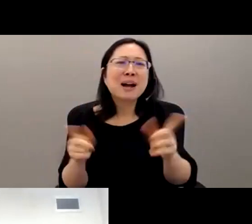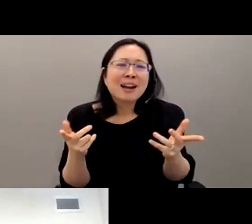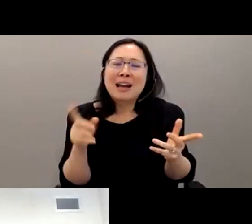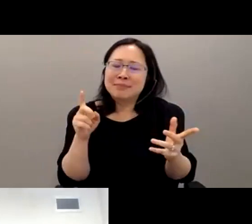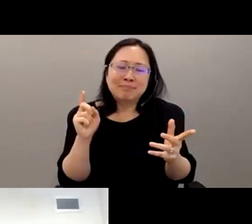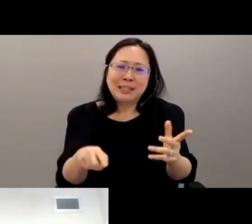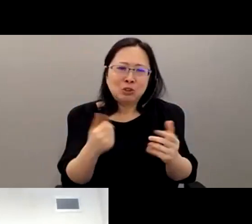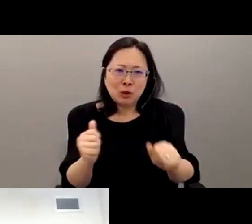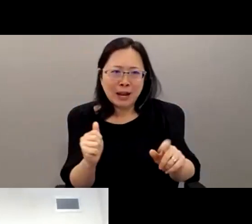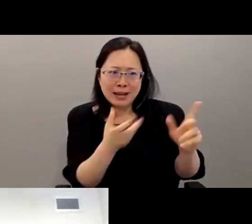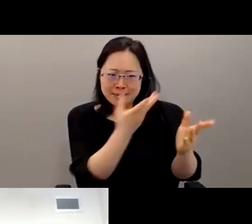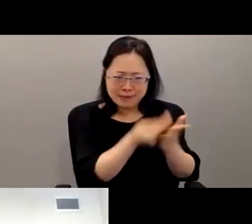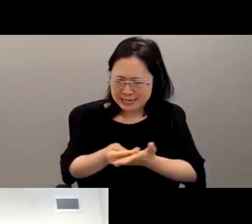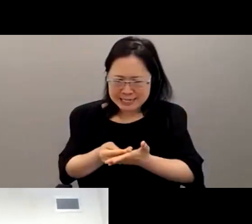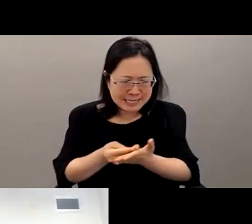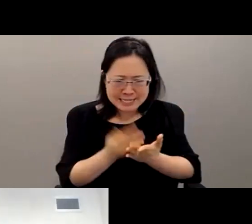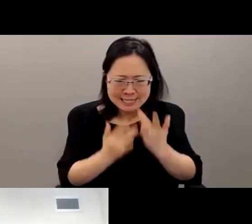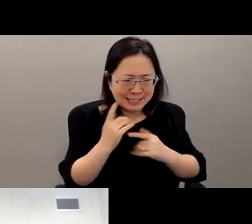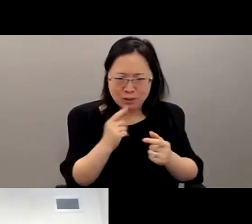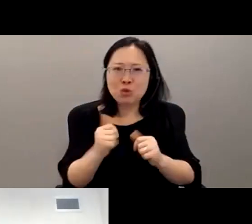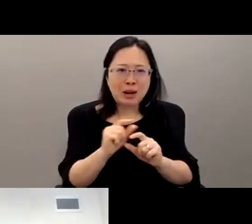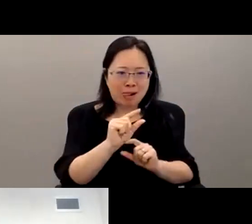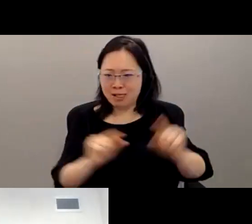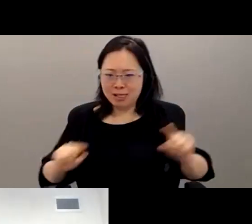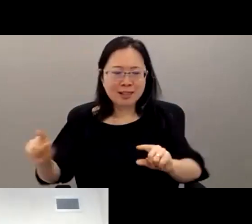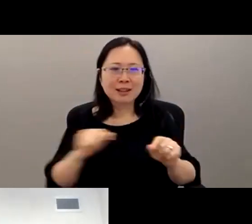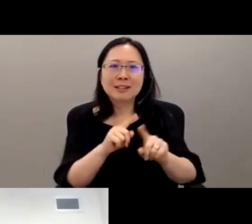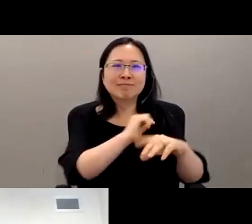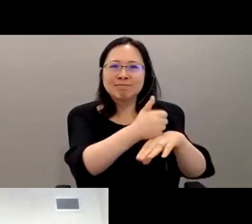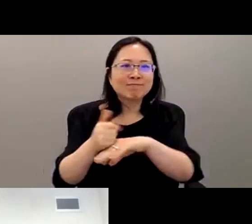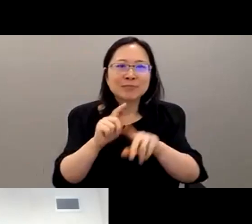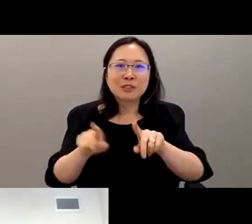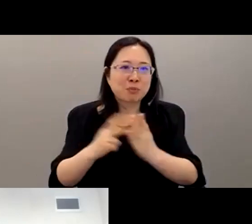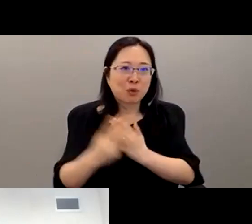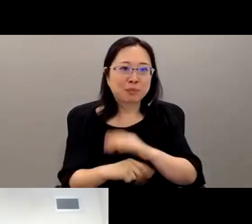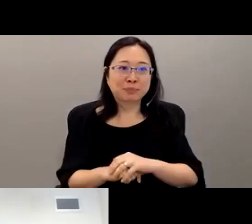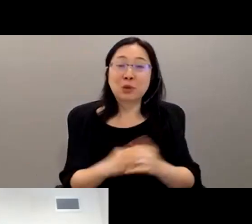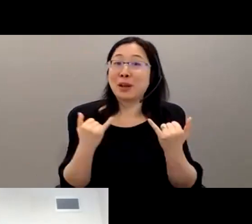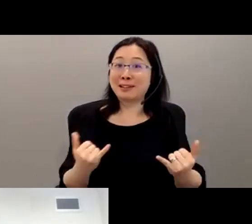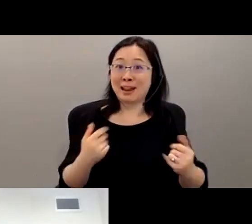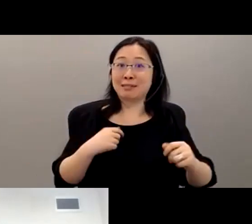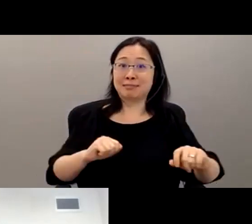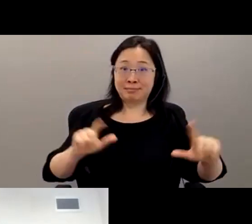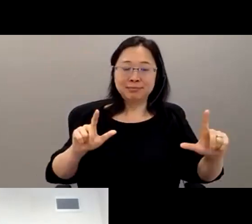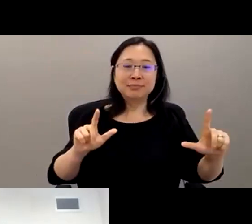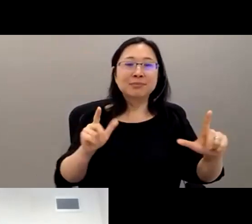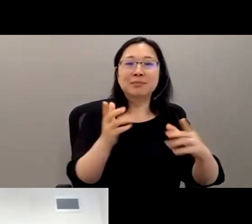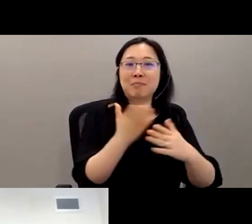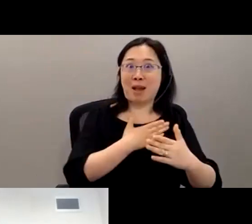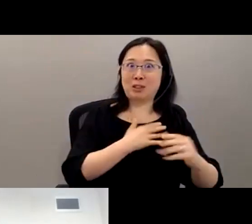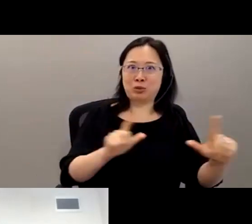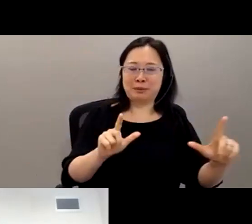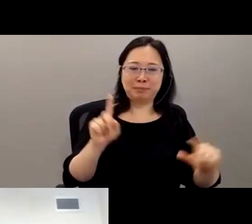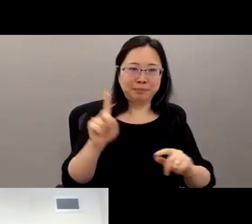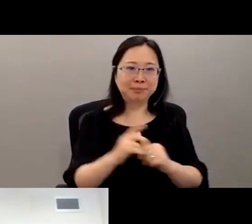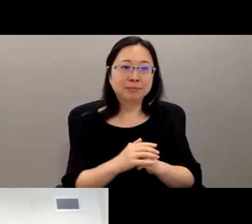creative juices are always flowing. So that's great. So I'm going to share my screen. I want to take a moment to highlight our